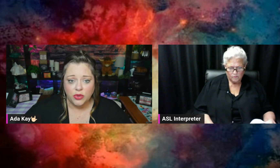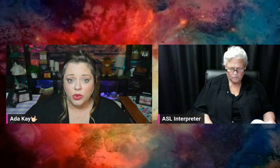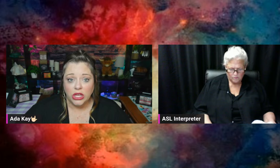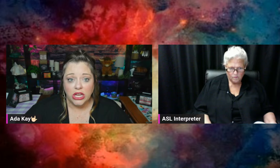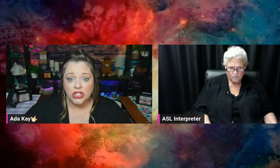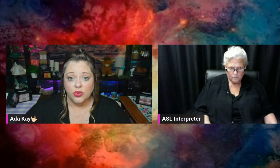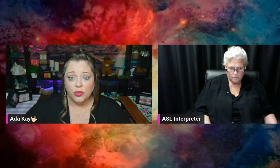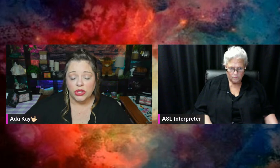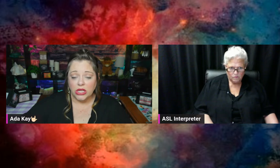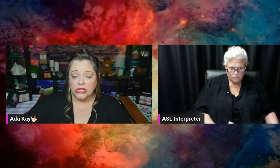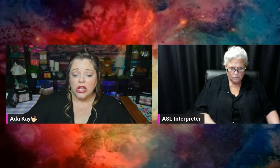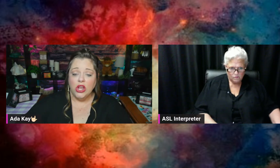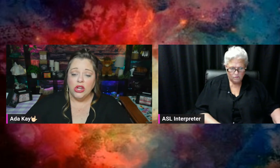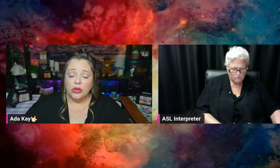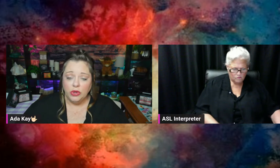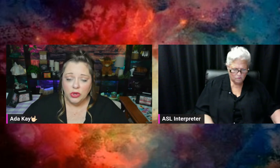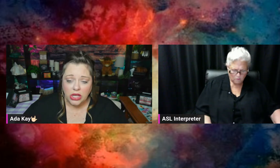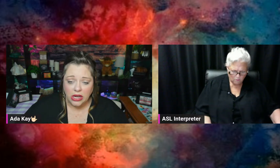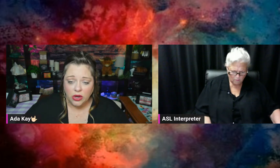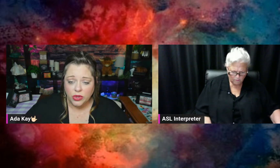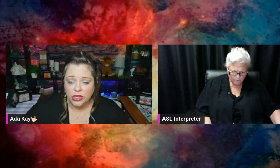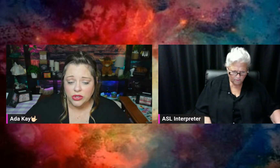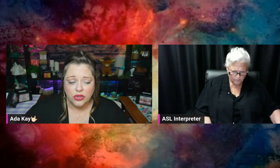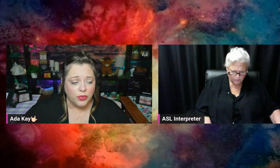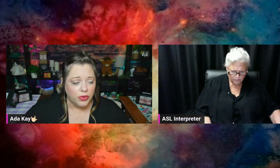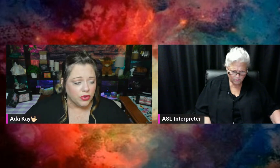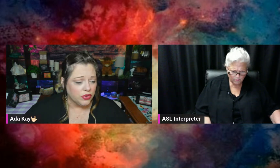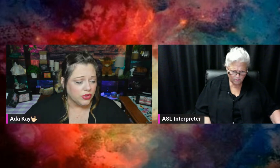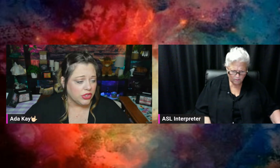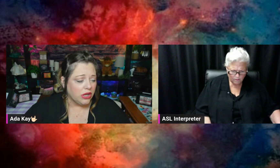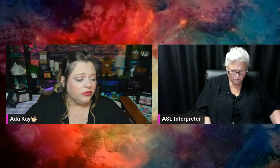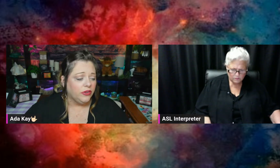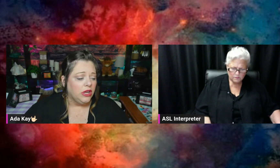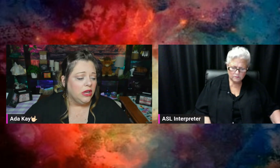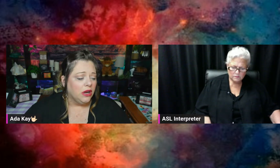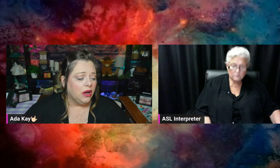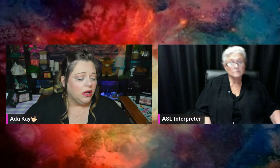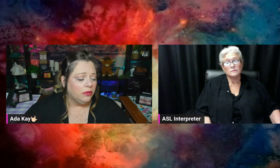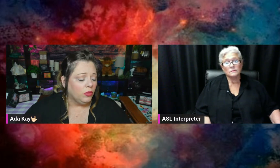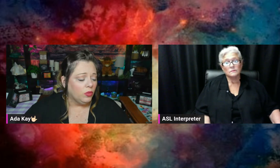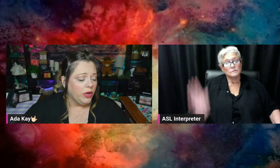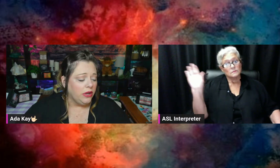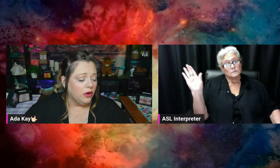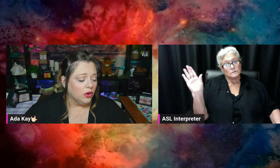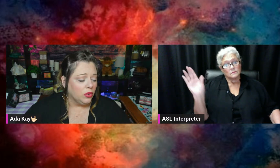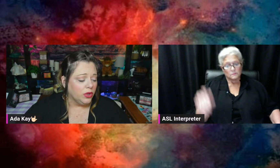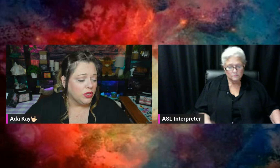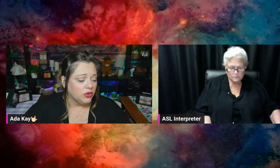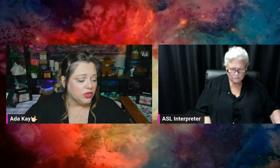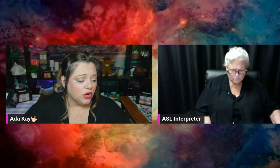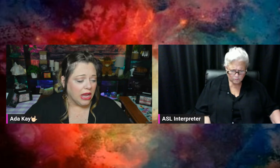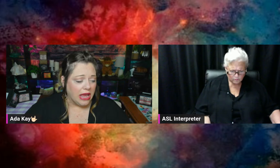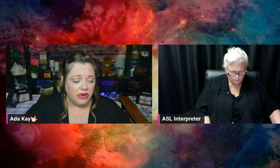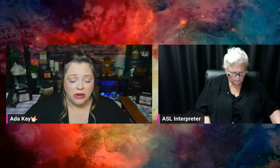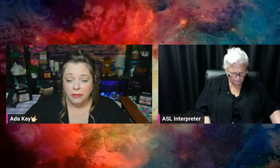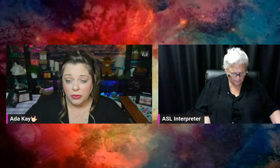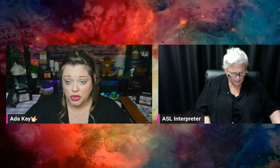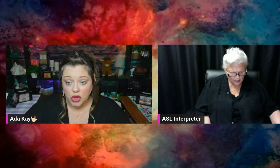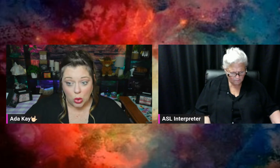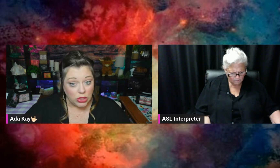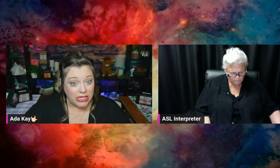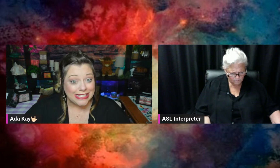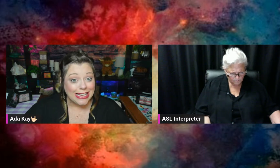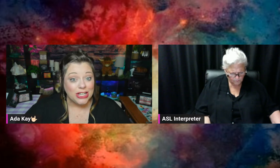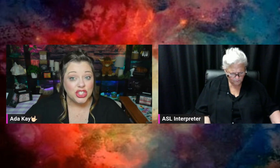inside communication with us, communicating with the interpreter herself. We are going to start having a